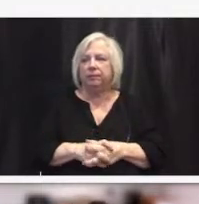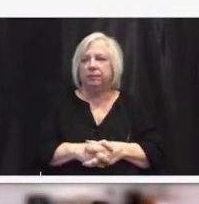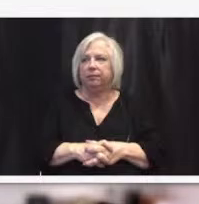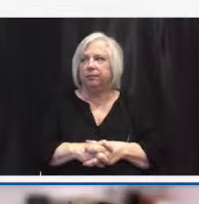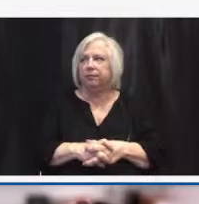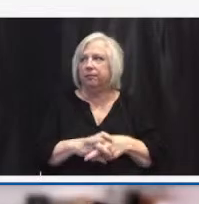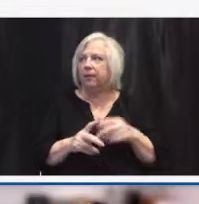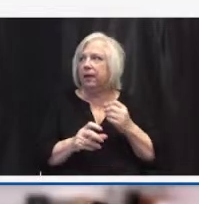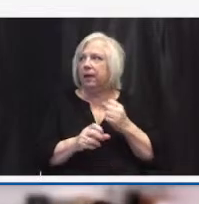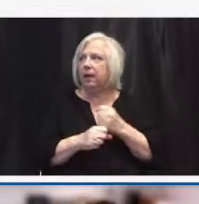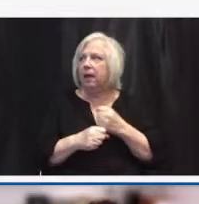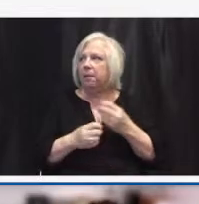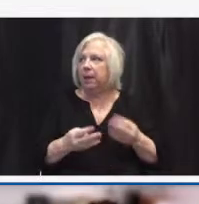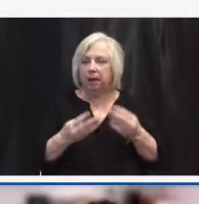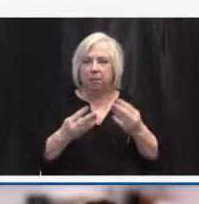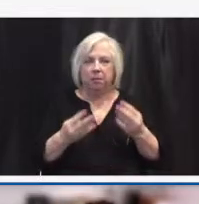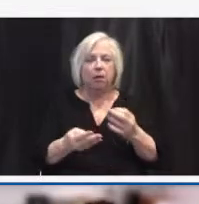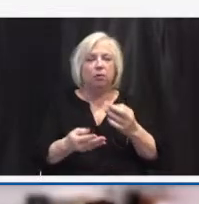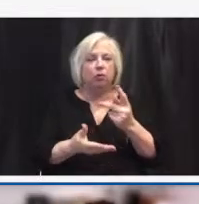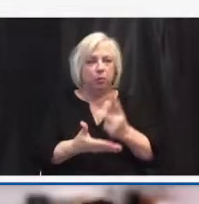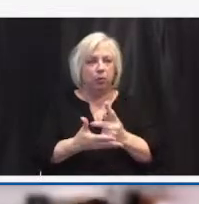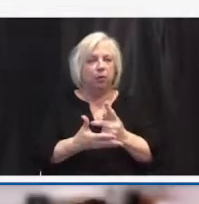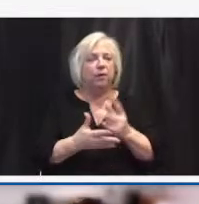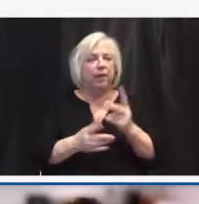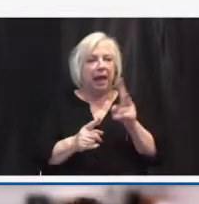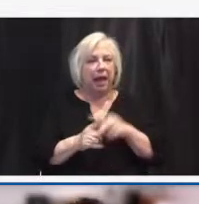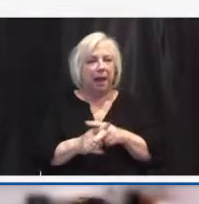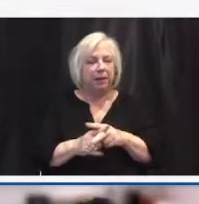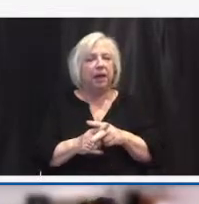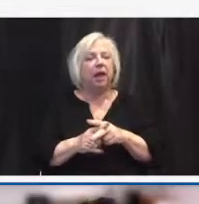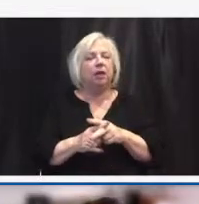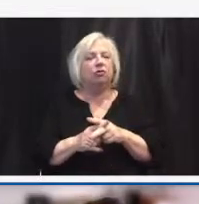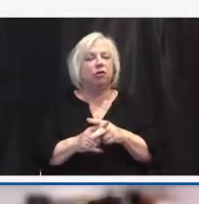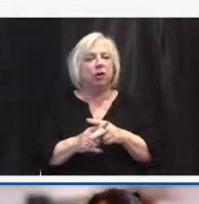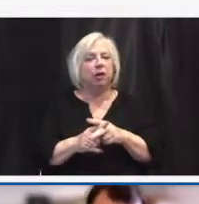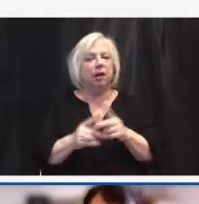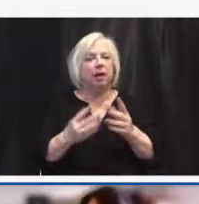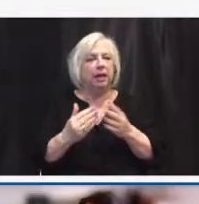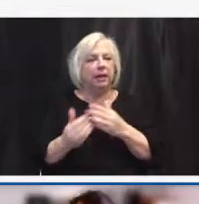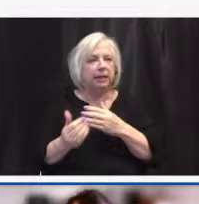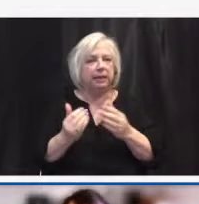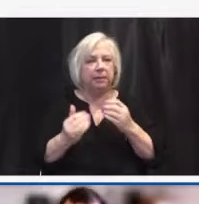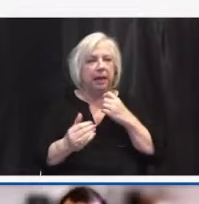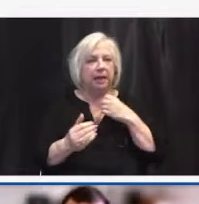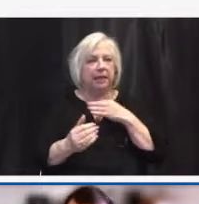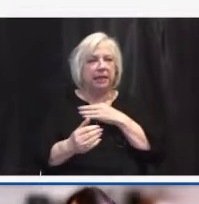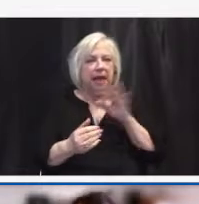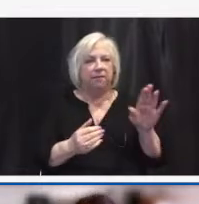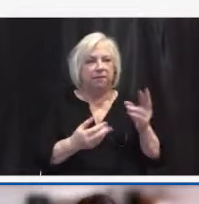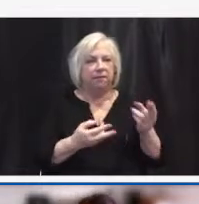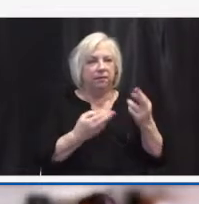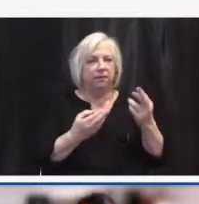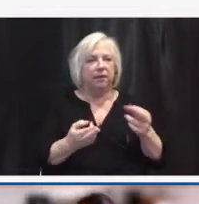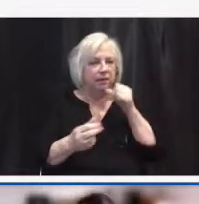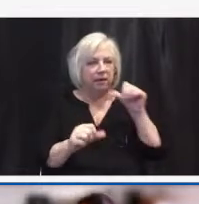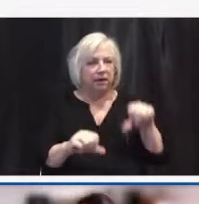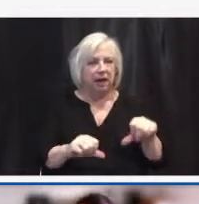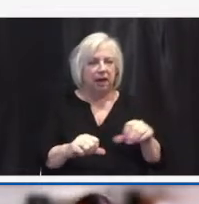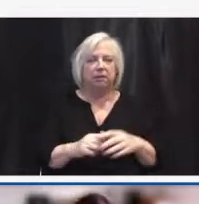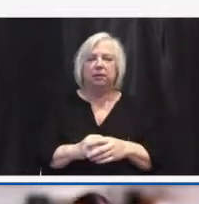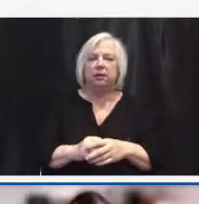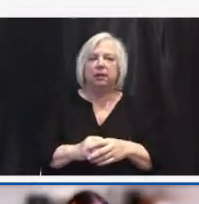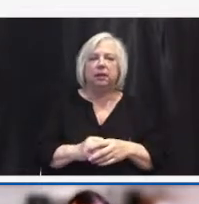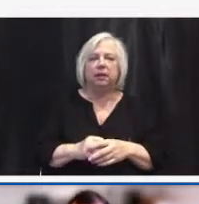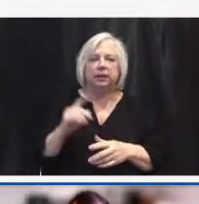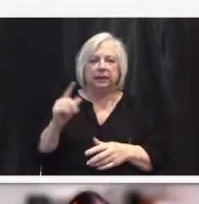Make a motion to approve the application as submitted despite staff's recommendation for denial. I have a motion. Do I have a